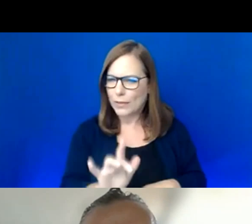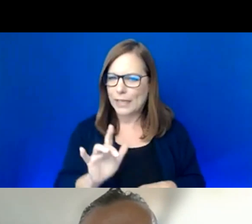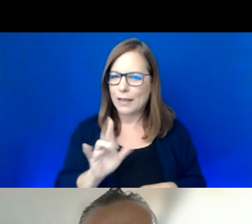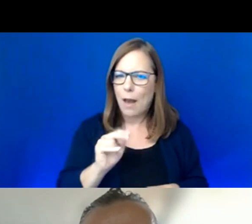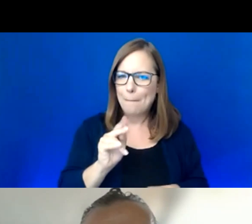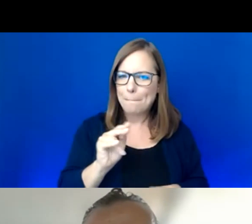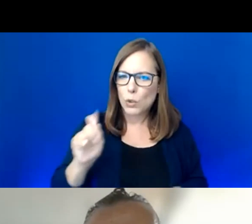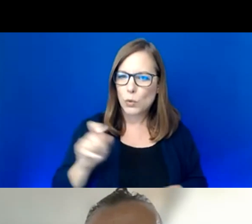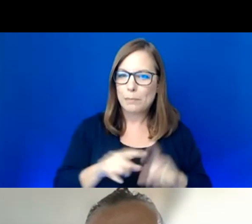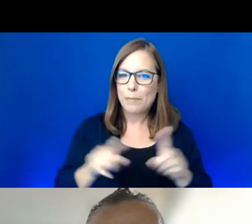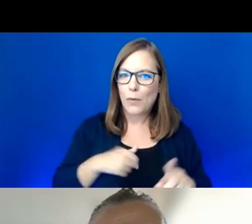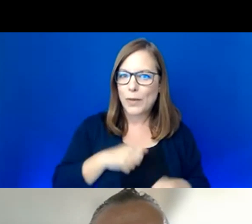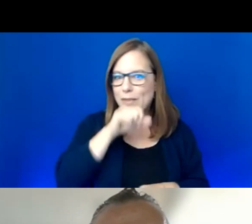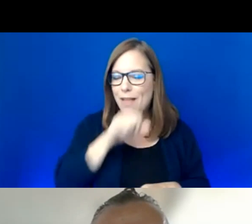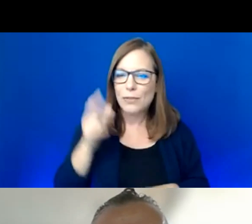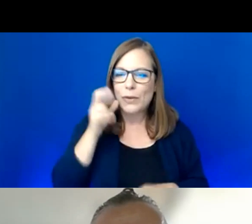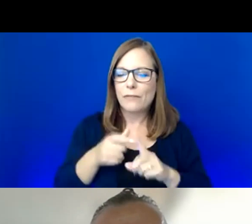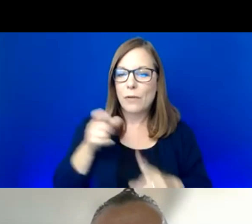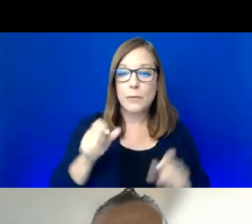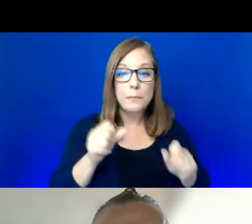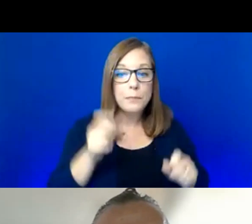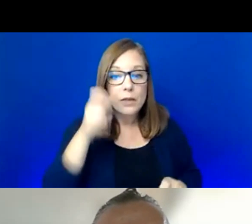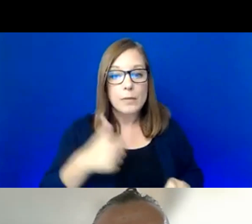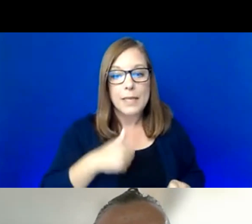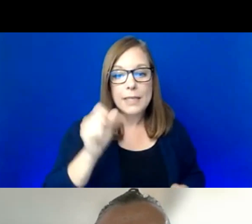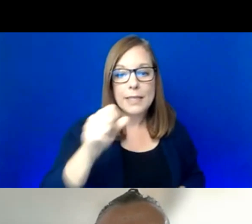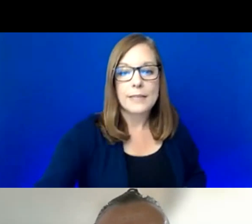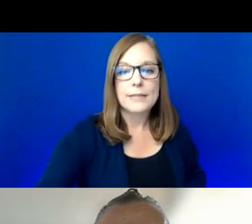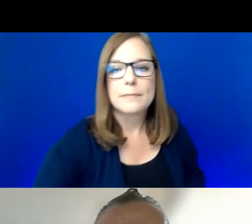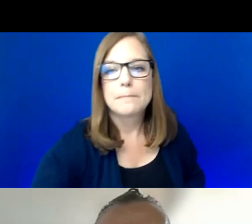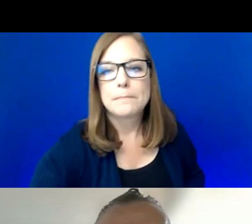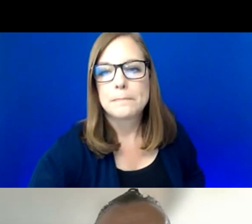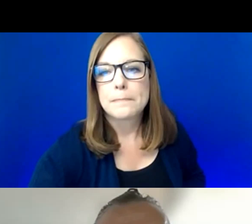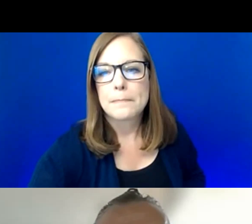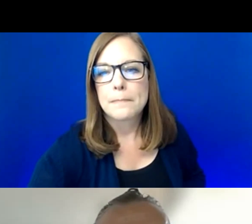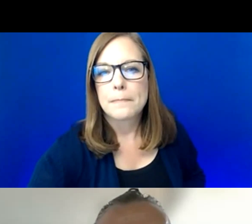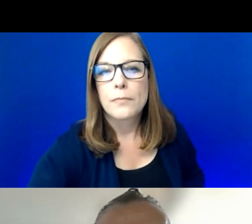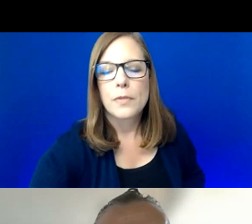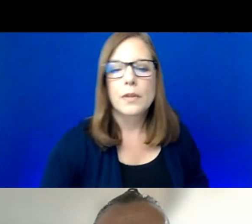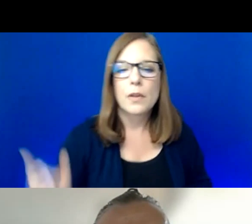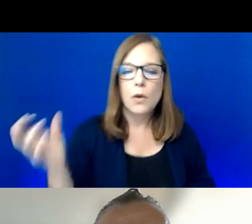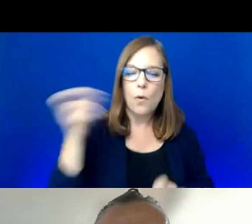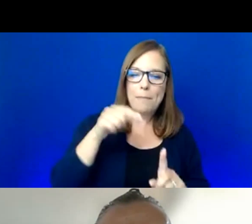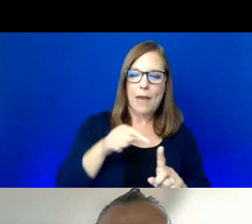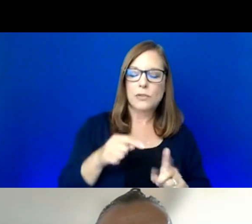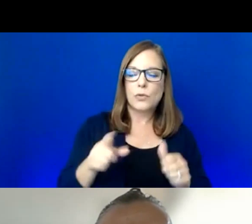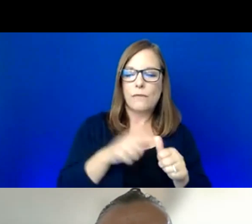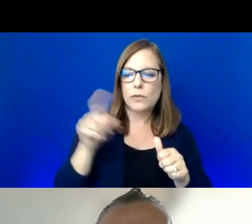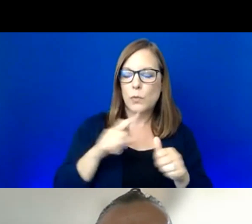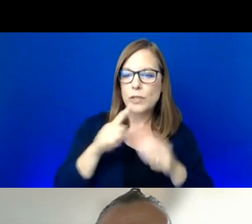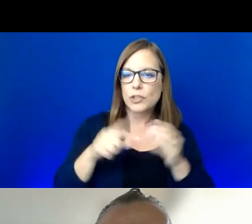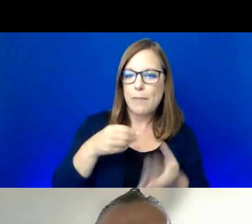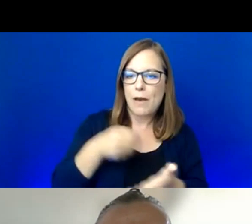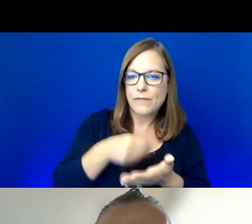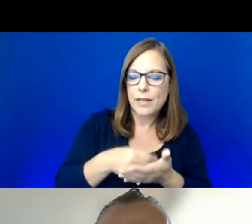hear me? Mm-hmm. Okay, great. So just back to the question, I think the very first question was about the funding and the cost. And so I was